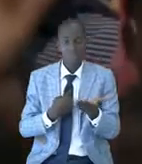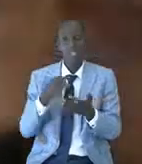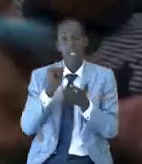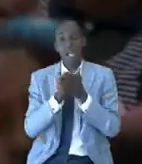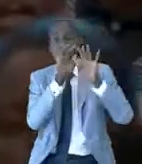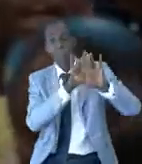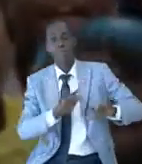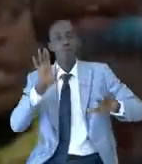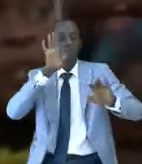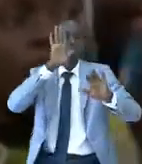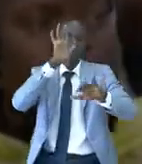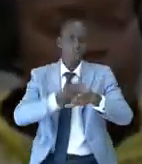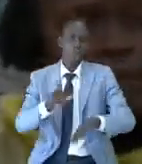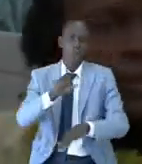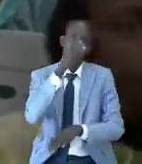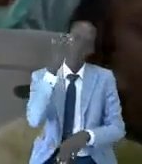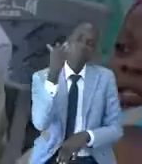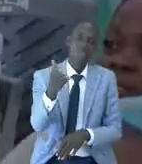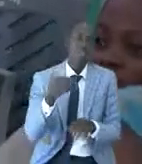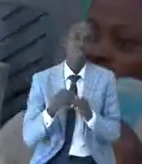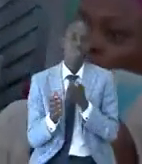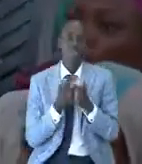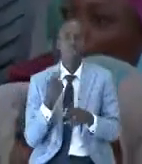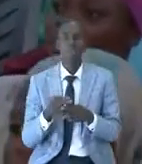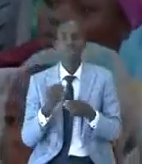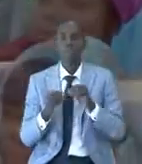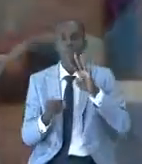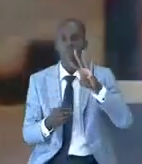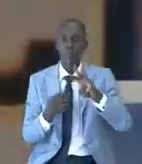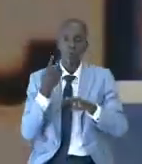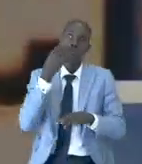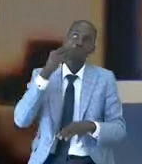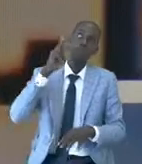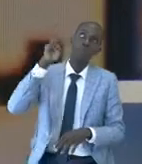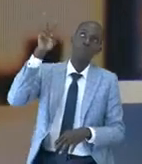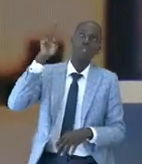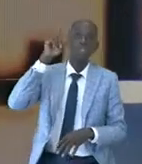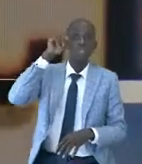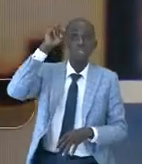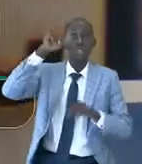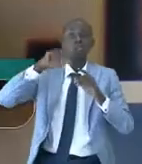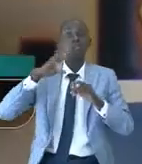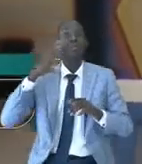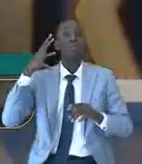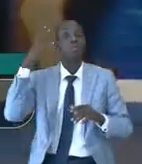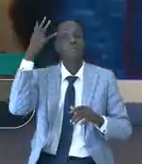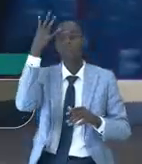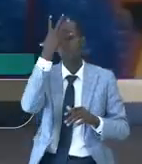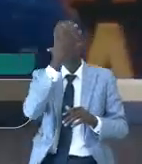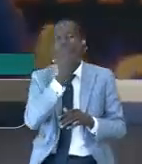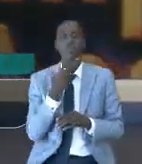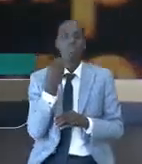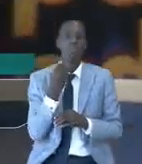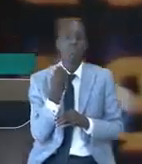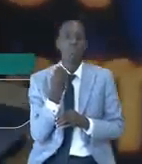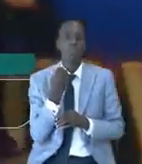will reach you there today. Number four, behold his majesty. Behold his